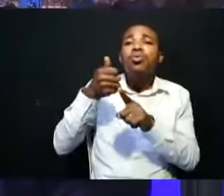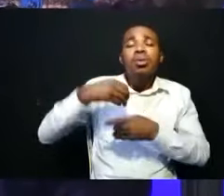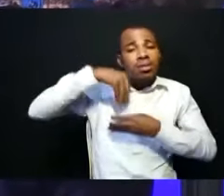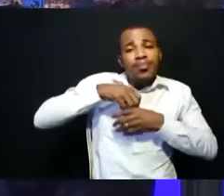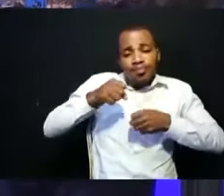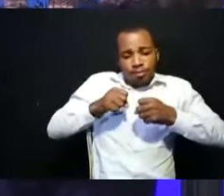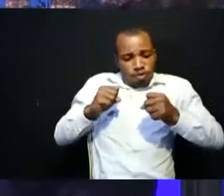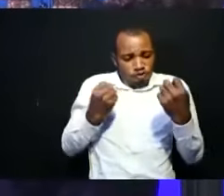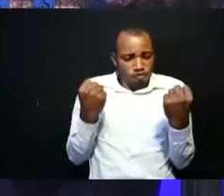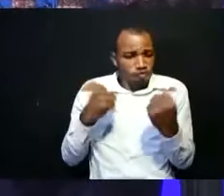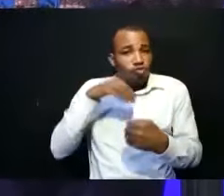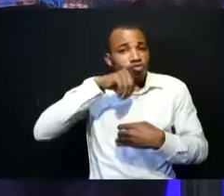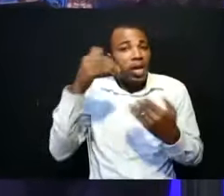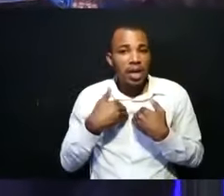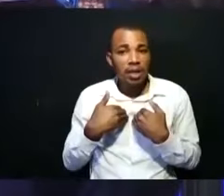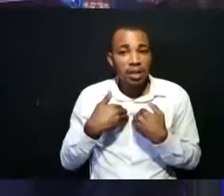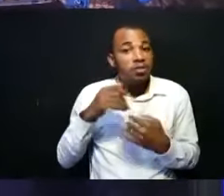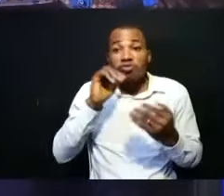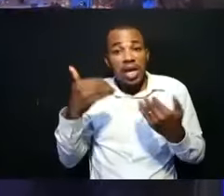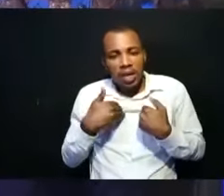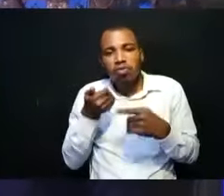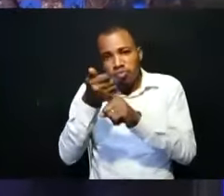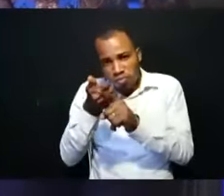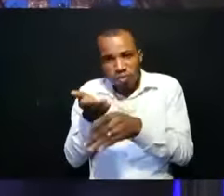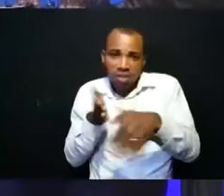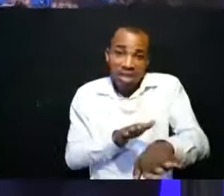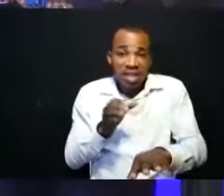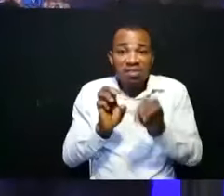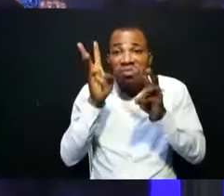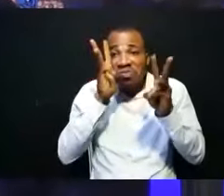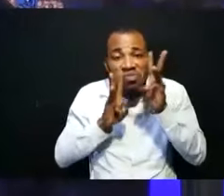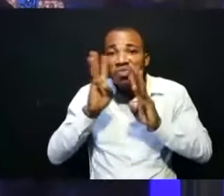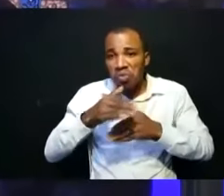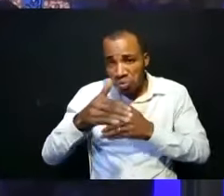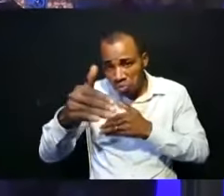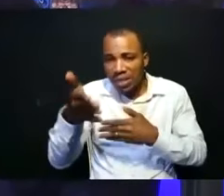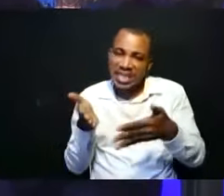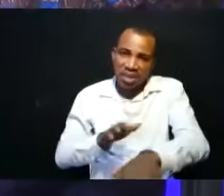you? Sure, you would die if you keep on crying.